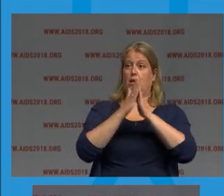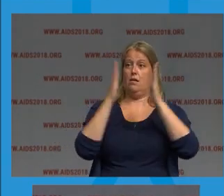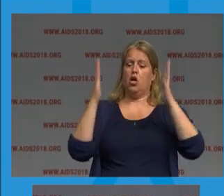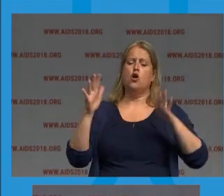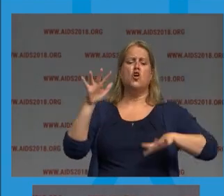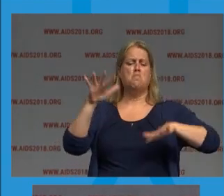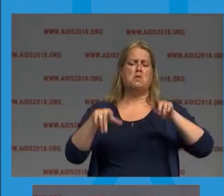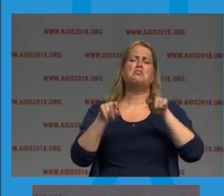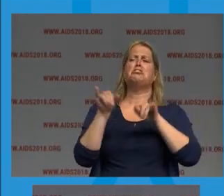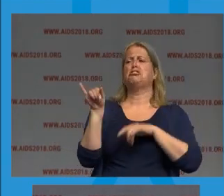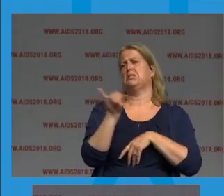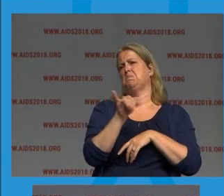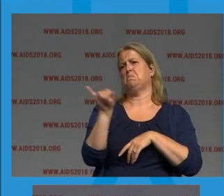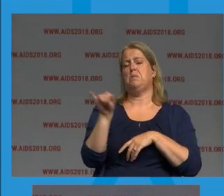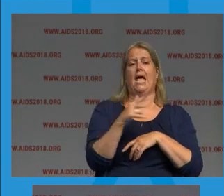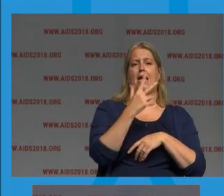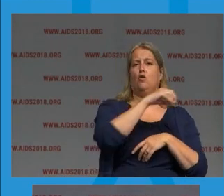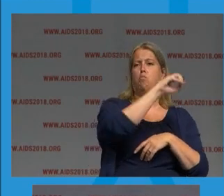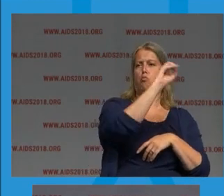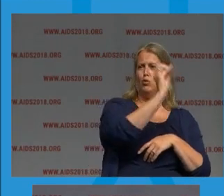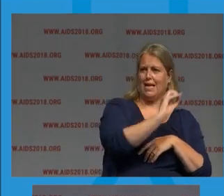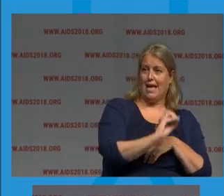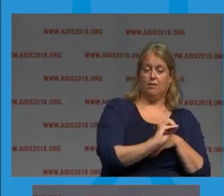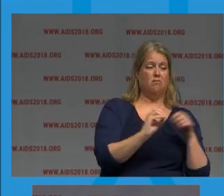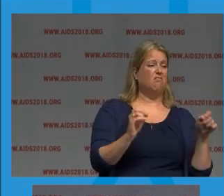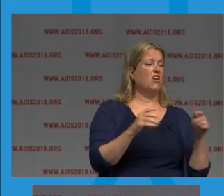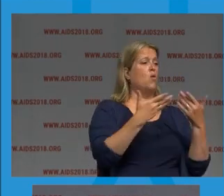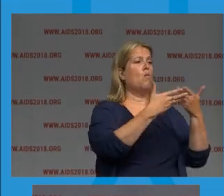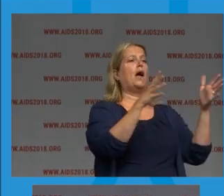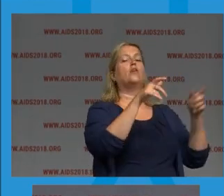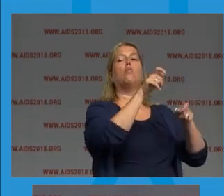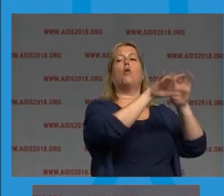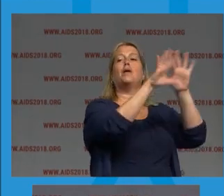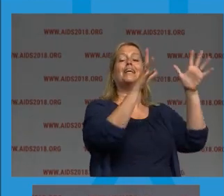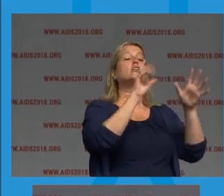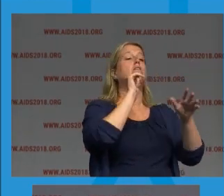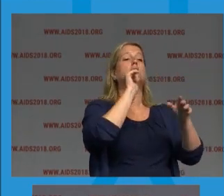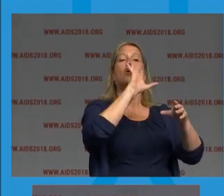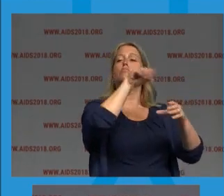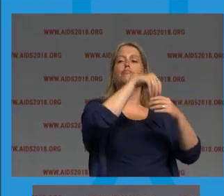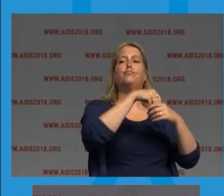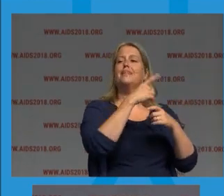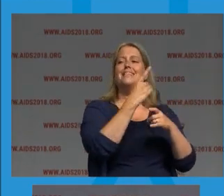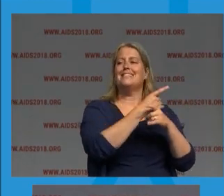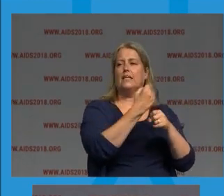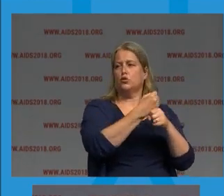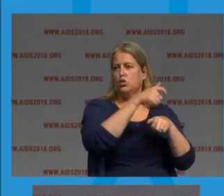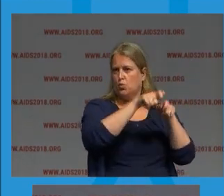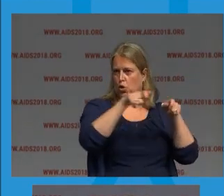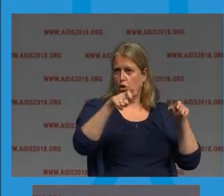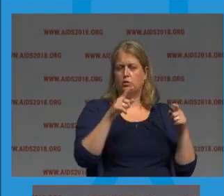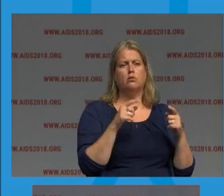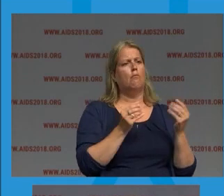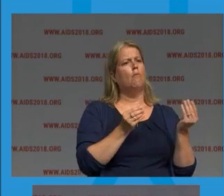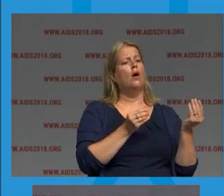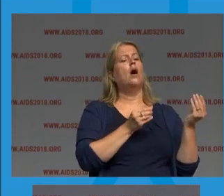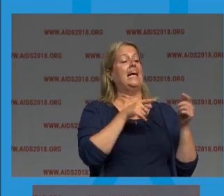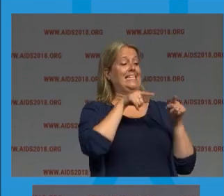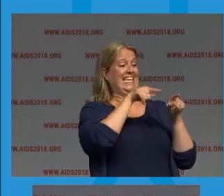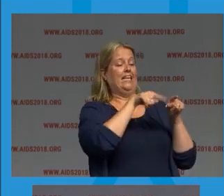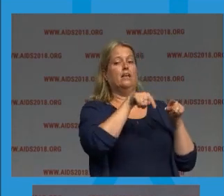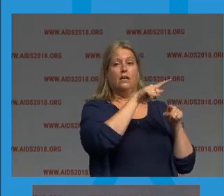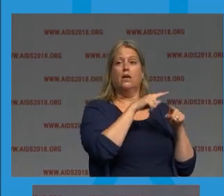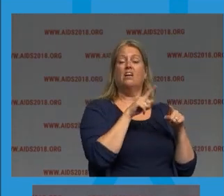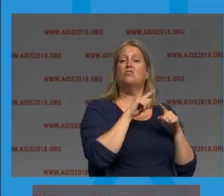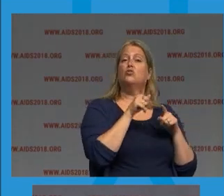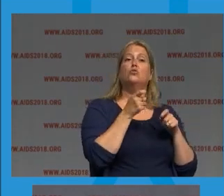same, that about 8% of the infections in sort of the wider population, not including sex work, is attributable to the unmet prevention treatment